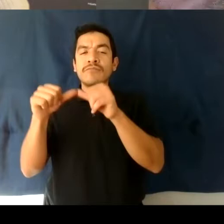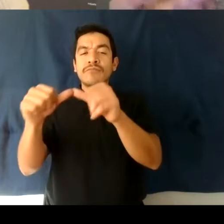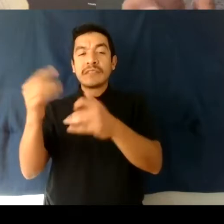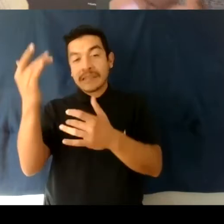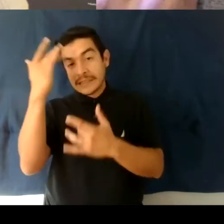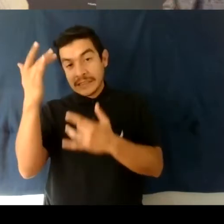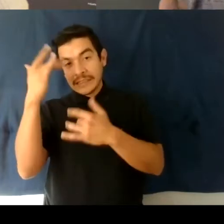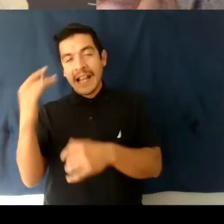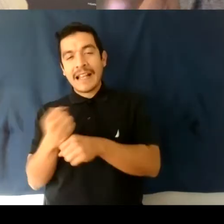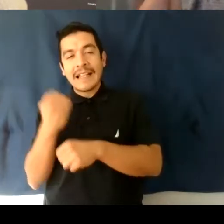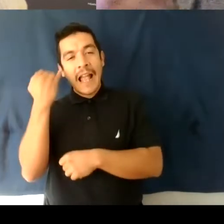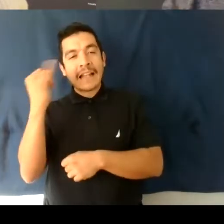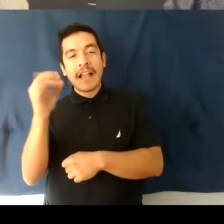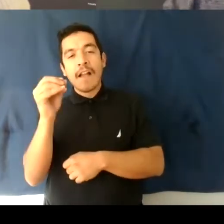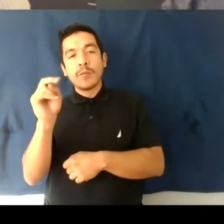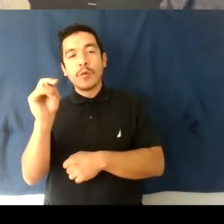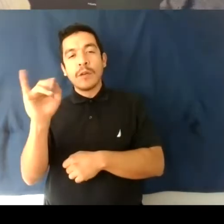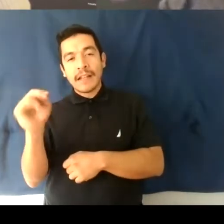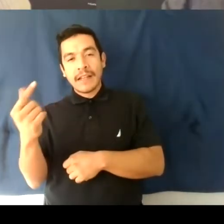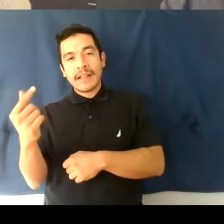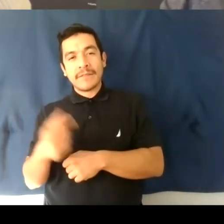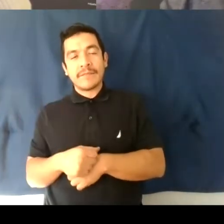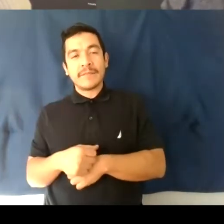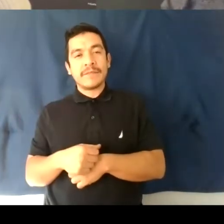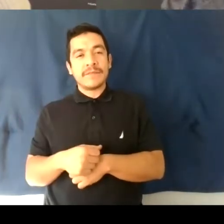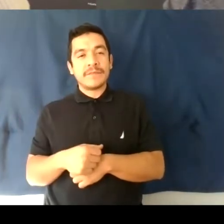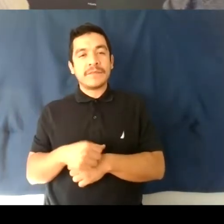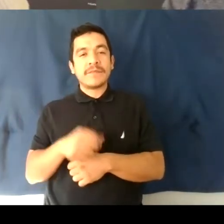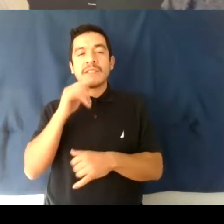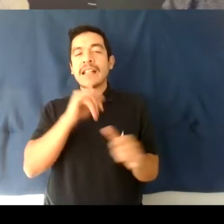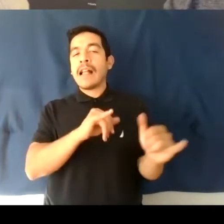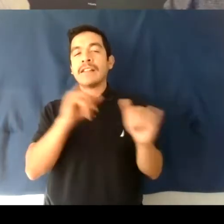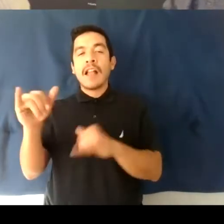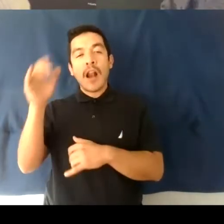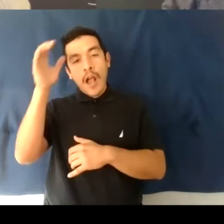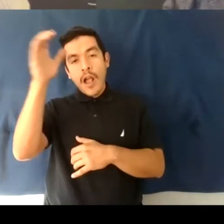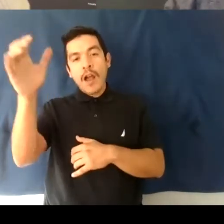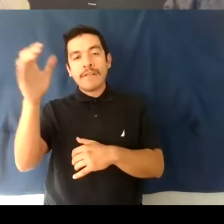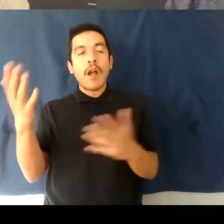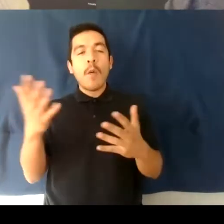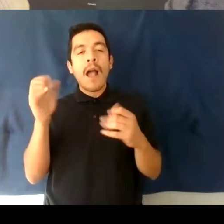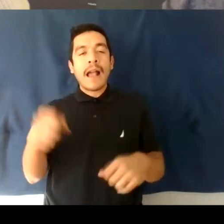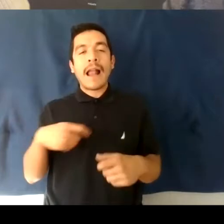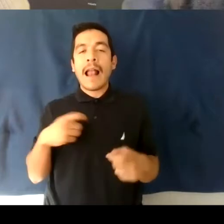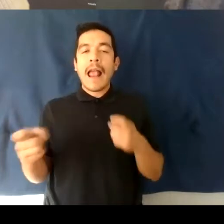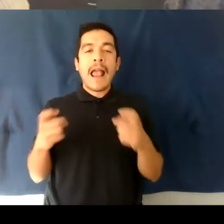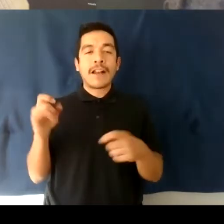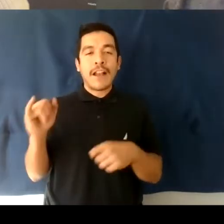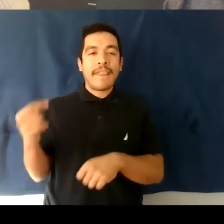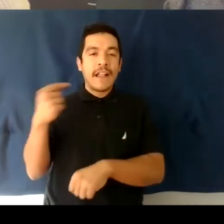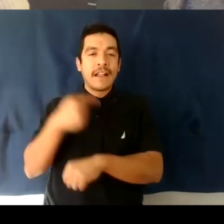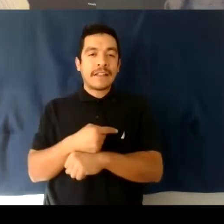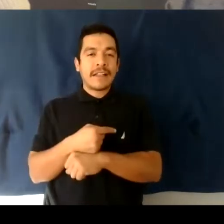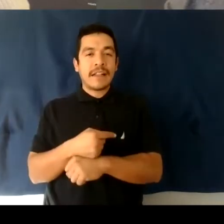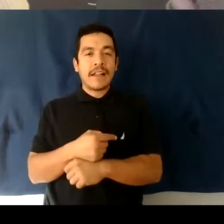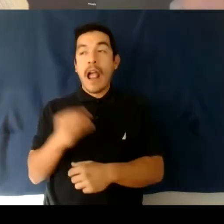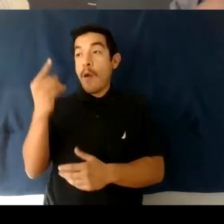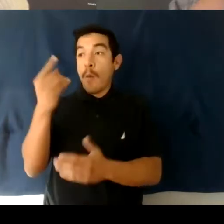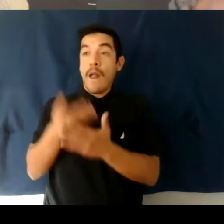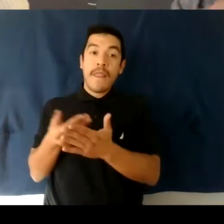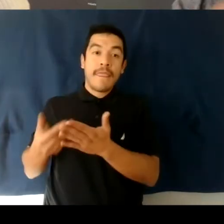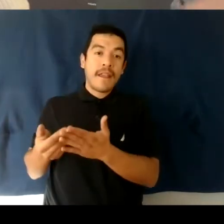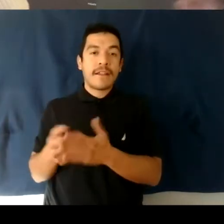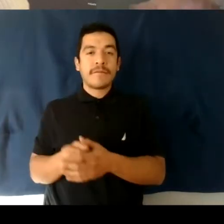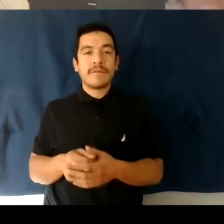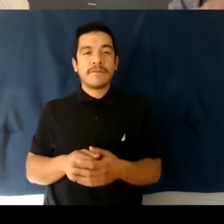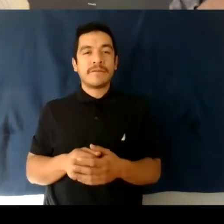Oh yeah. Mm-hmm. Yeah, because it's kind of that similar concept of like, what can I handle that day, and this one thing like